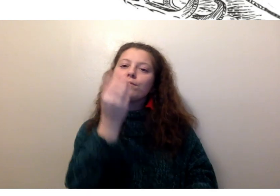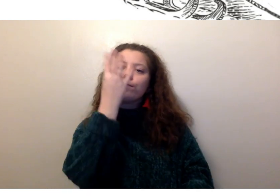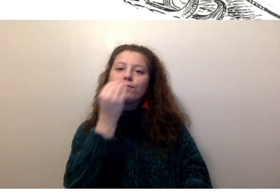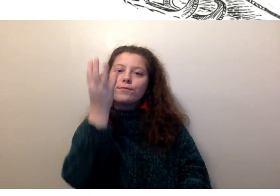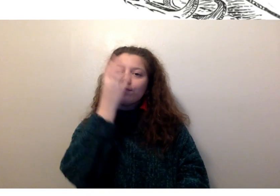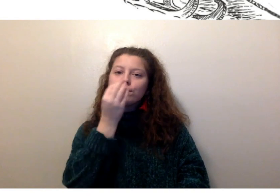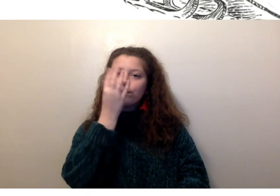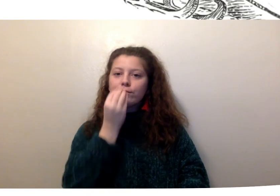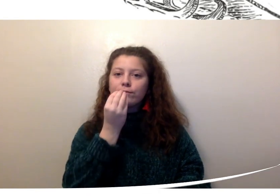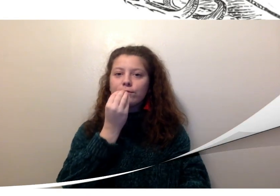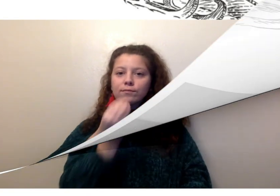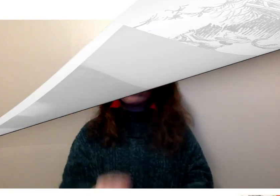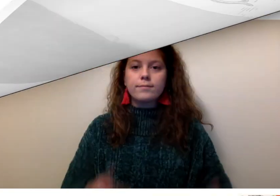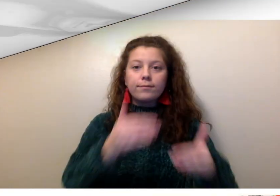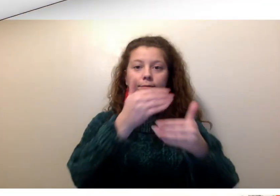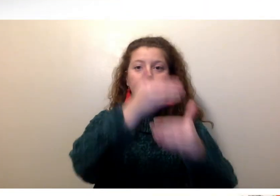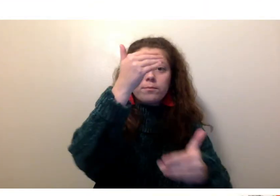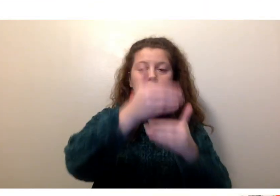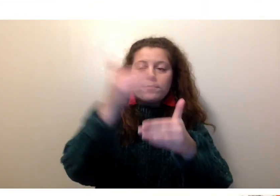town.